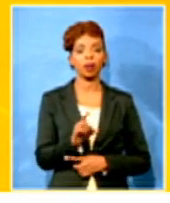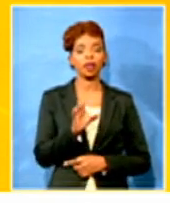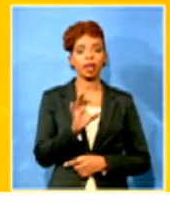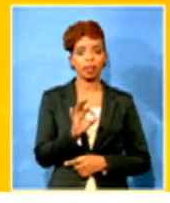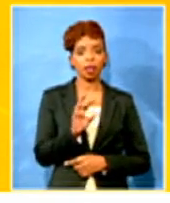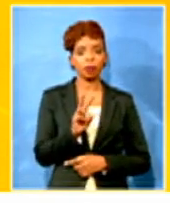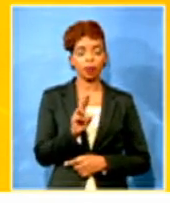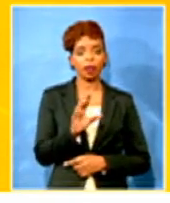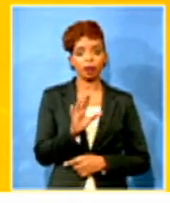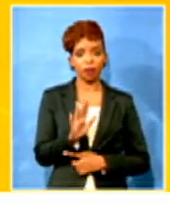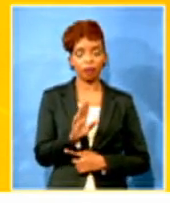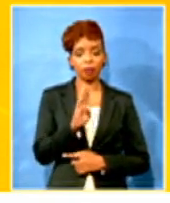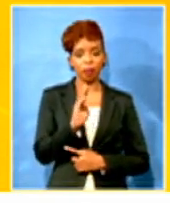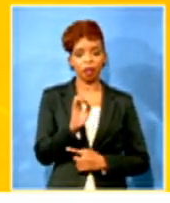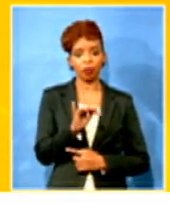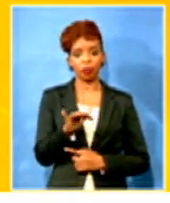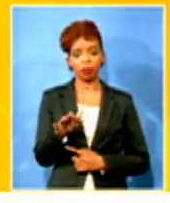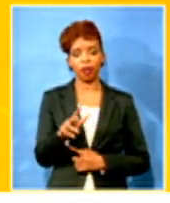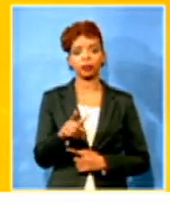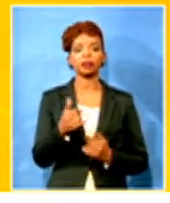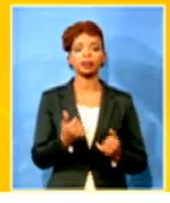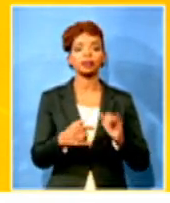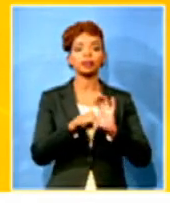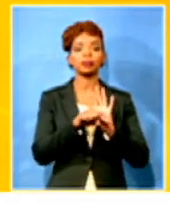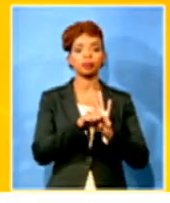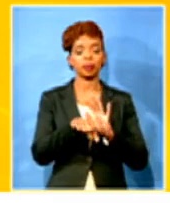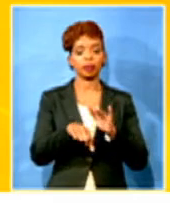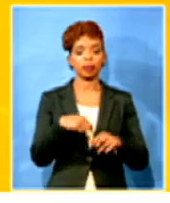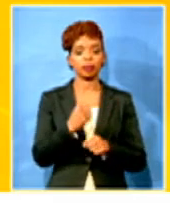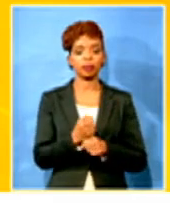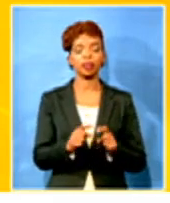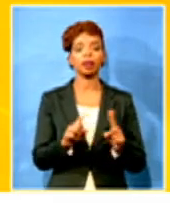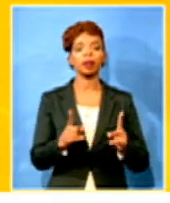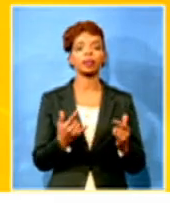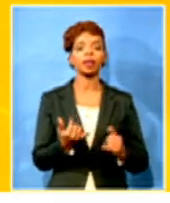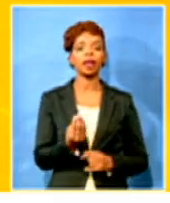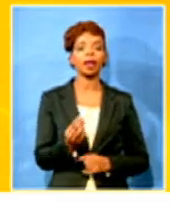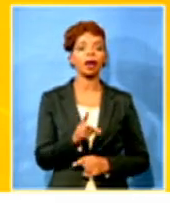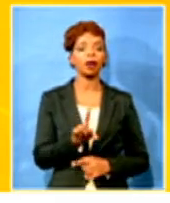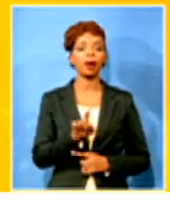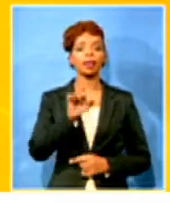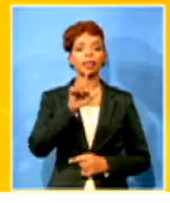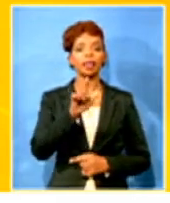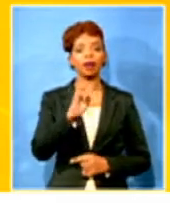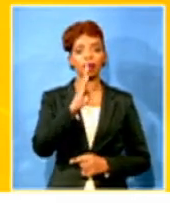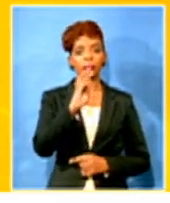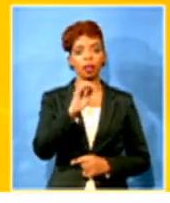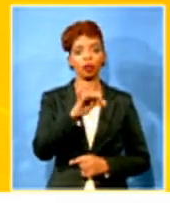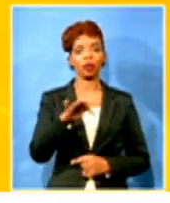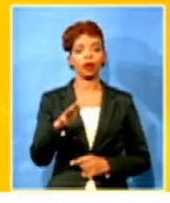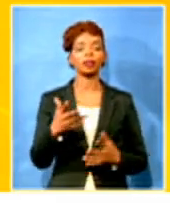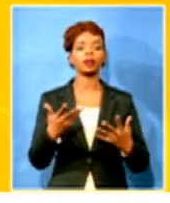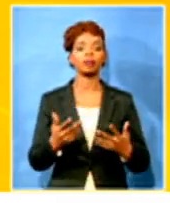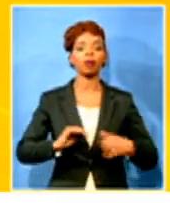deficit this year will actually be pushed up to more than 700 billion rand because of the COVID-19 pandemic. So in order to cover